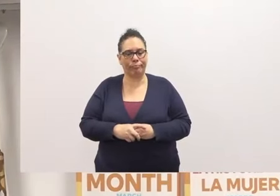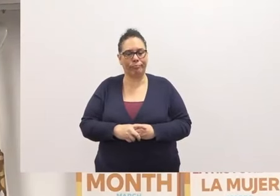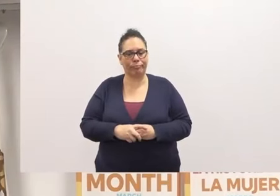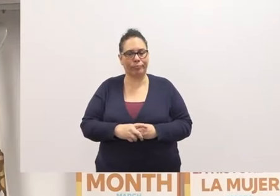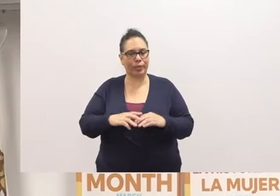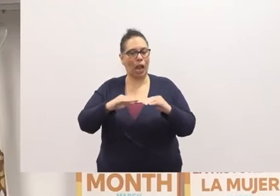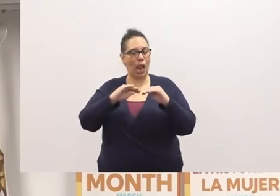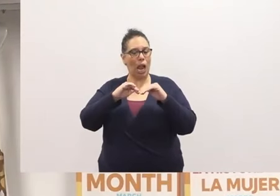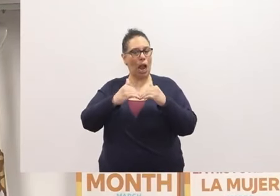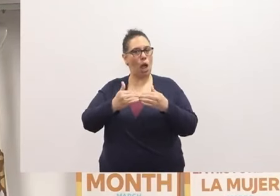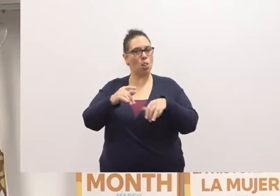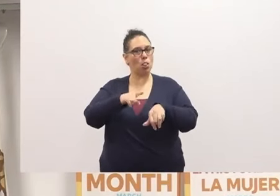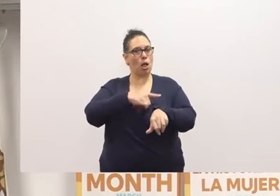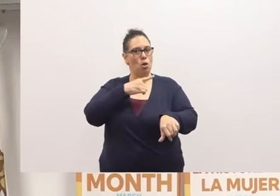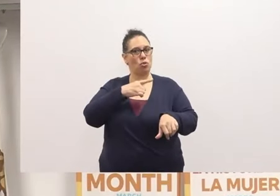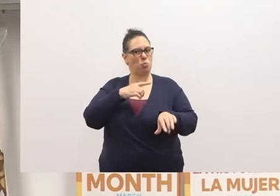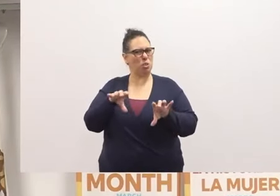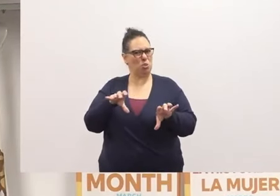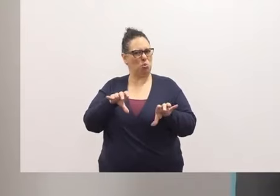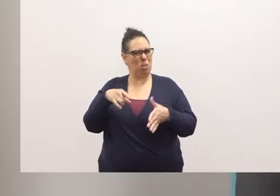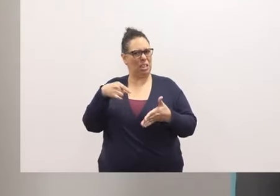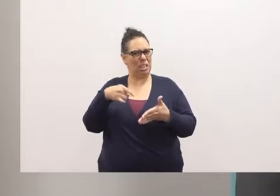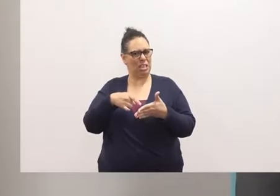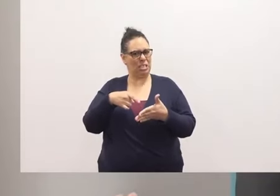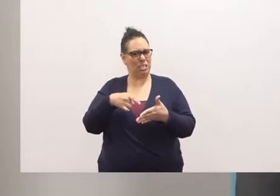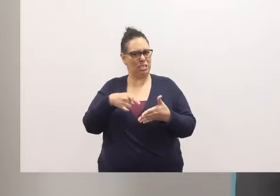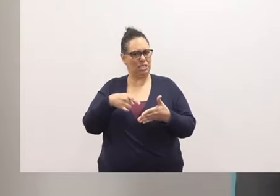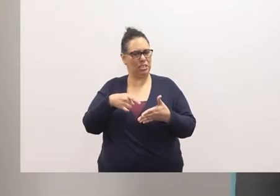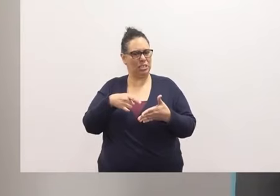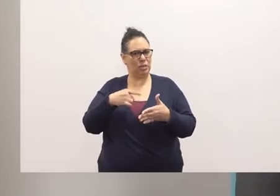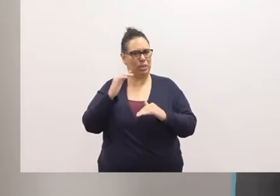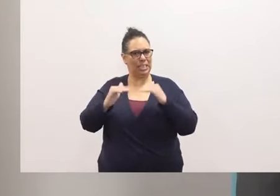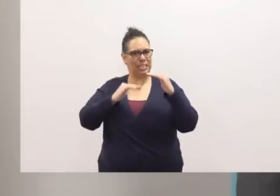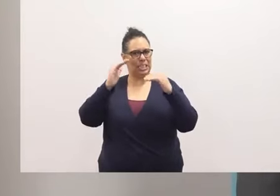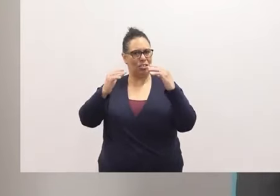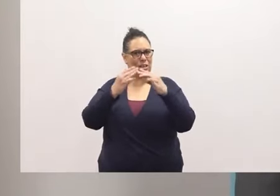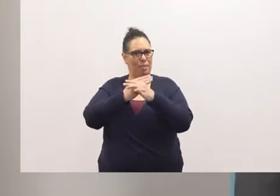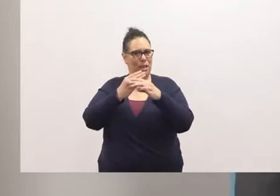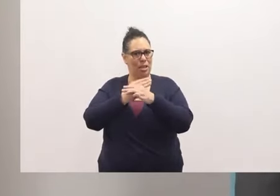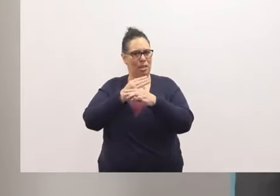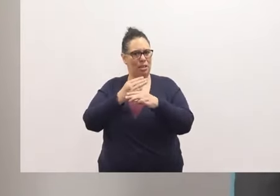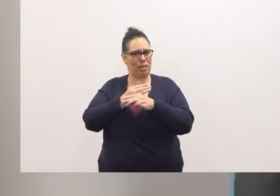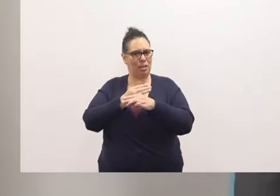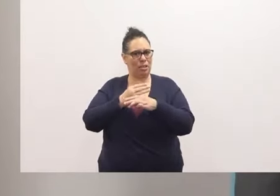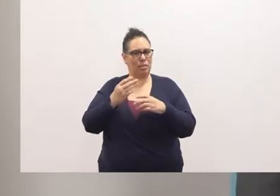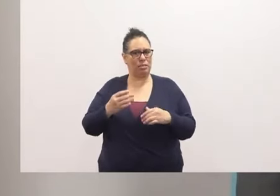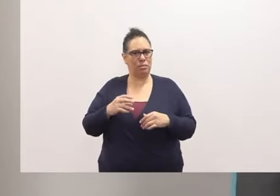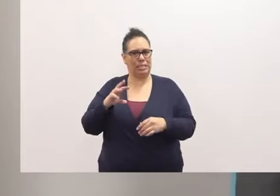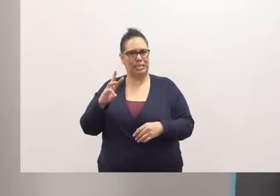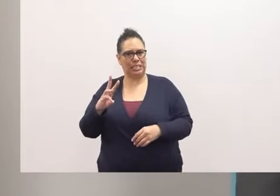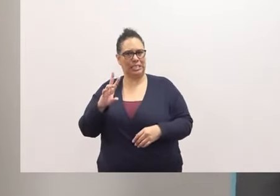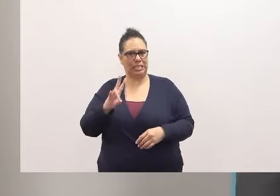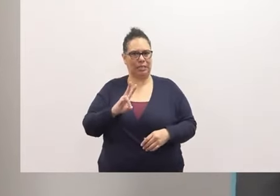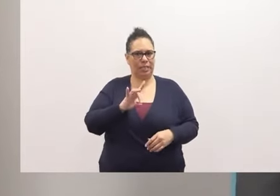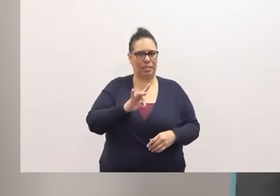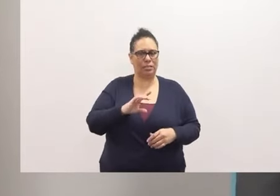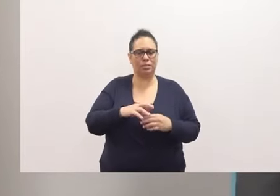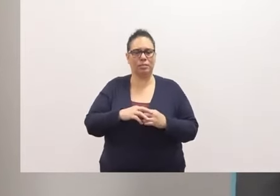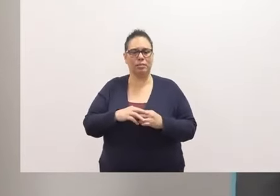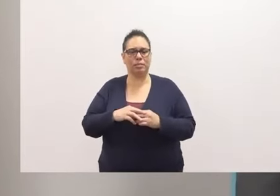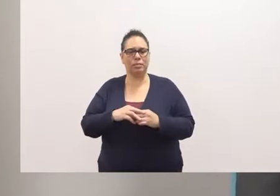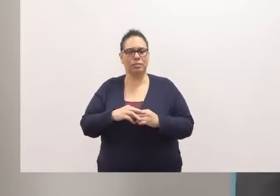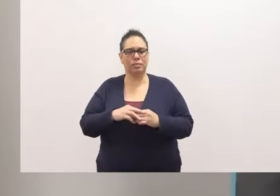how long have we been doing this with the accelerated math wall-to-wall 6, 7, 8?